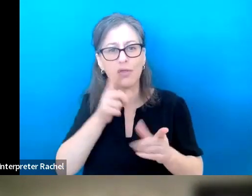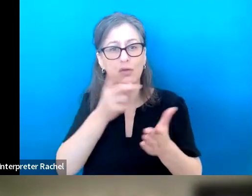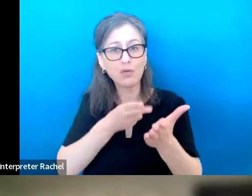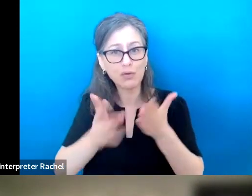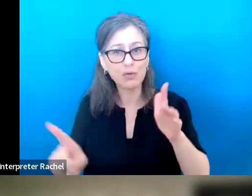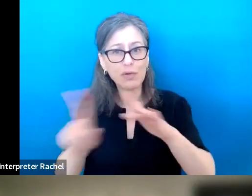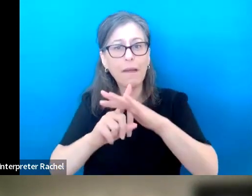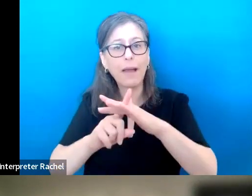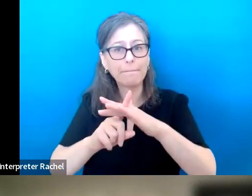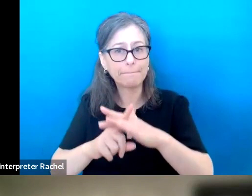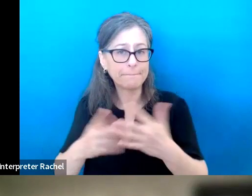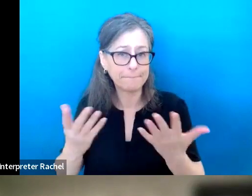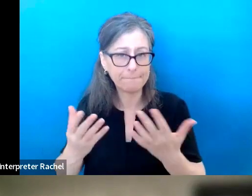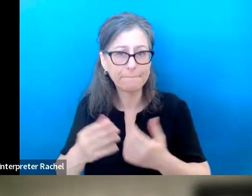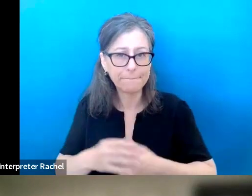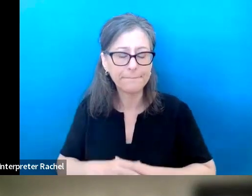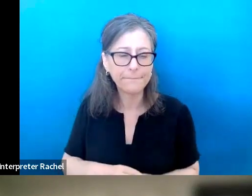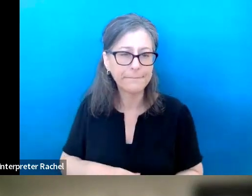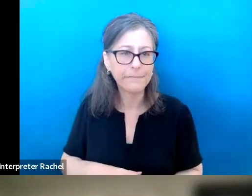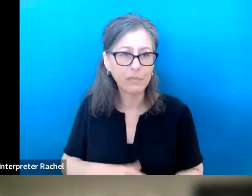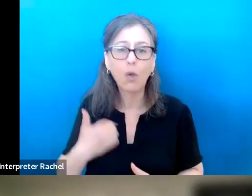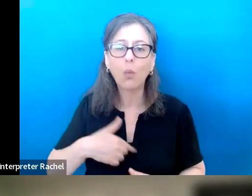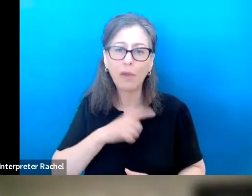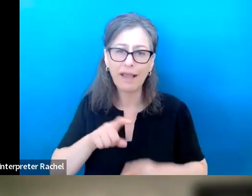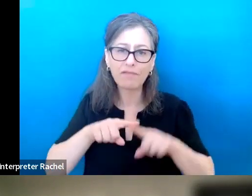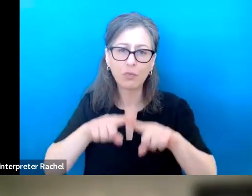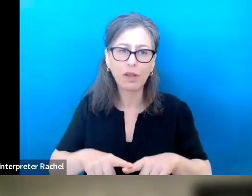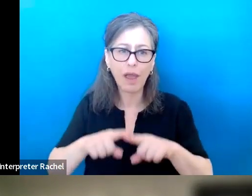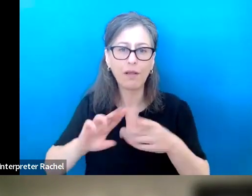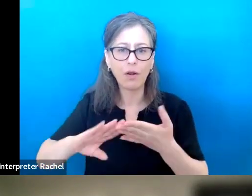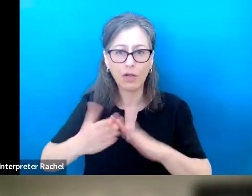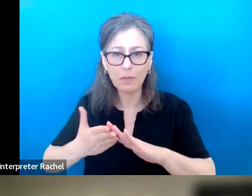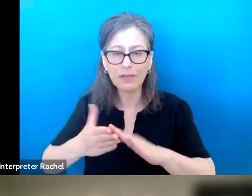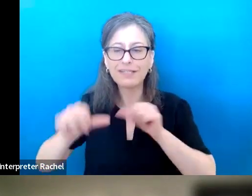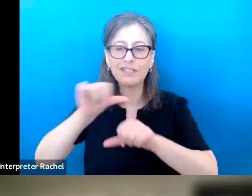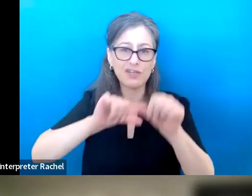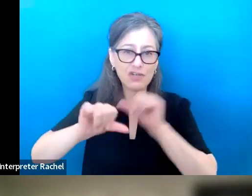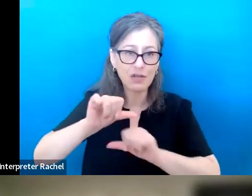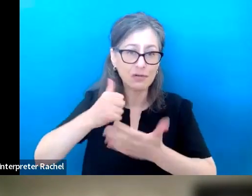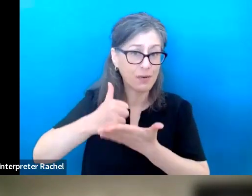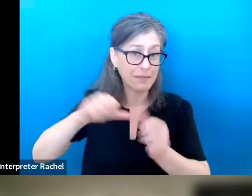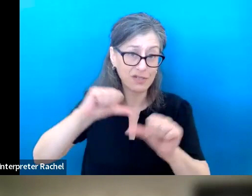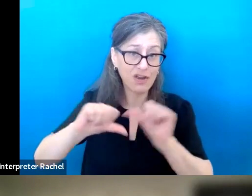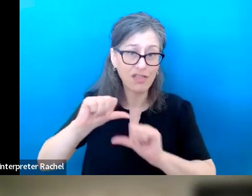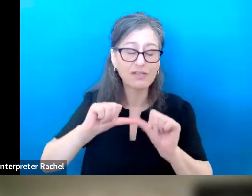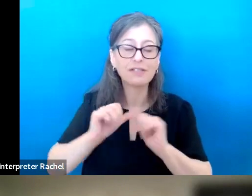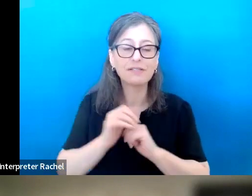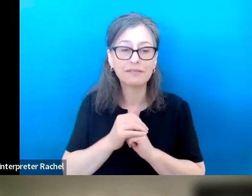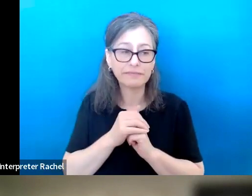surface and come to light. And we have to rely on the community and each other to help each other.